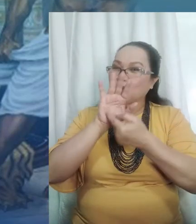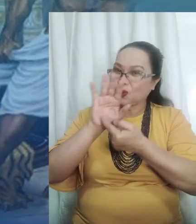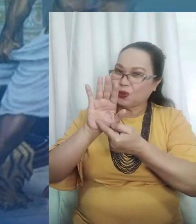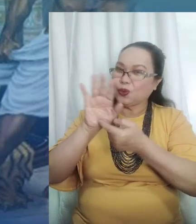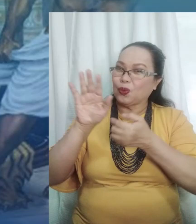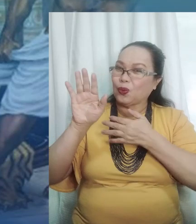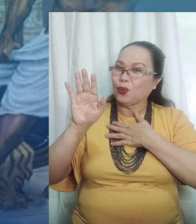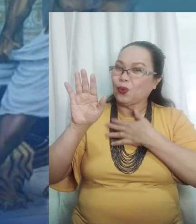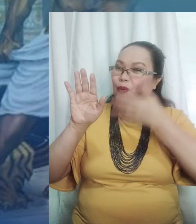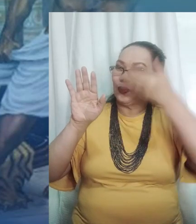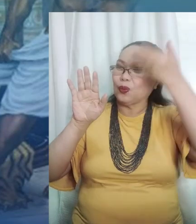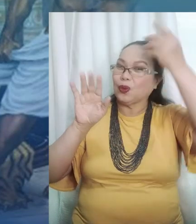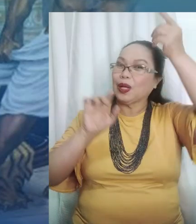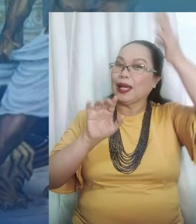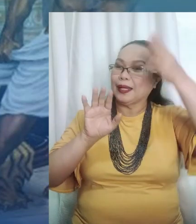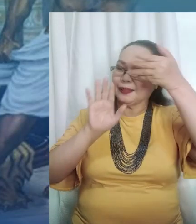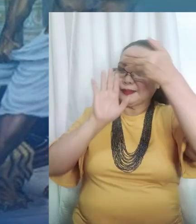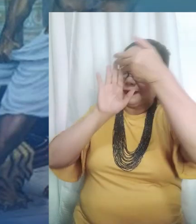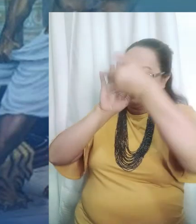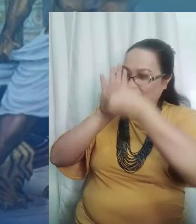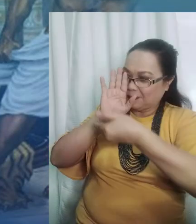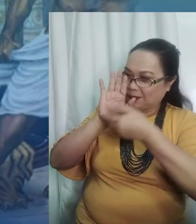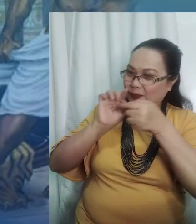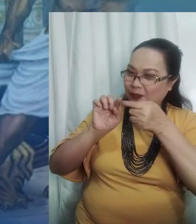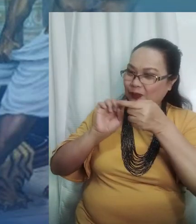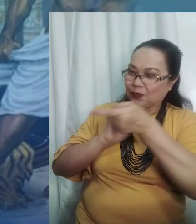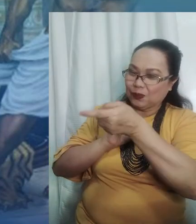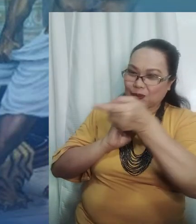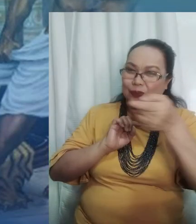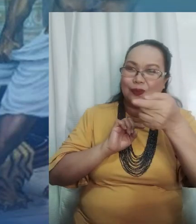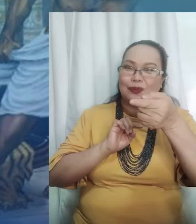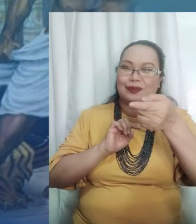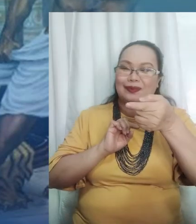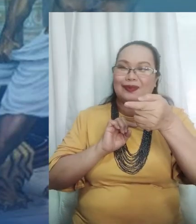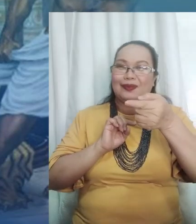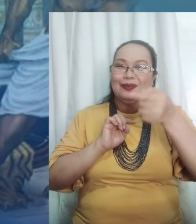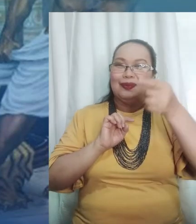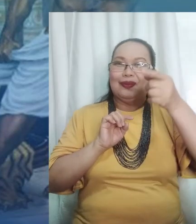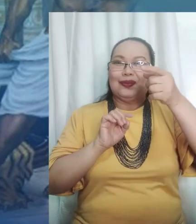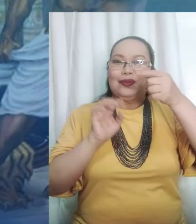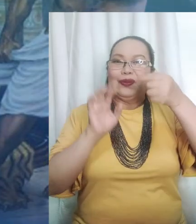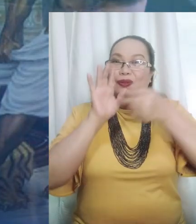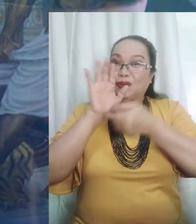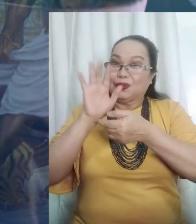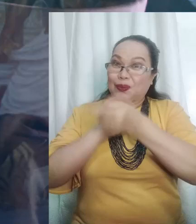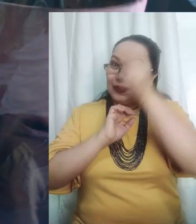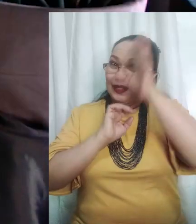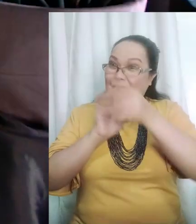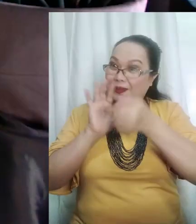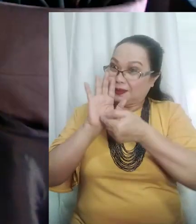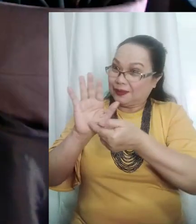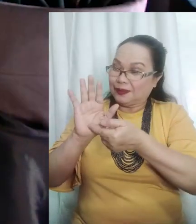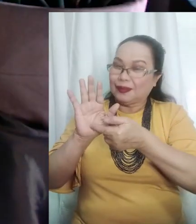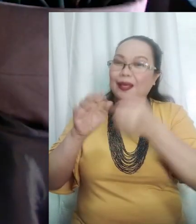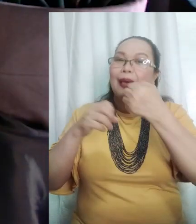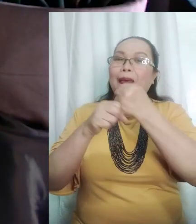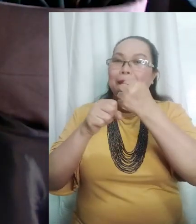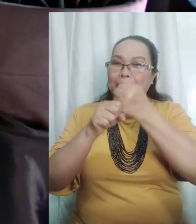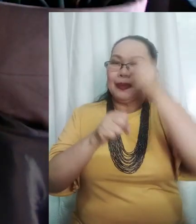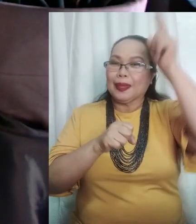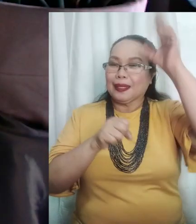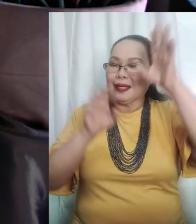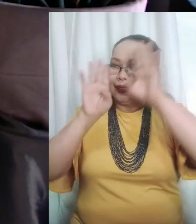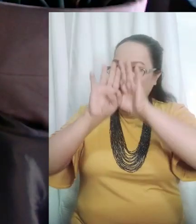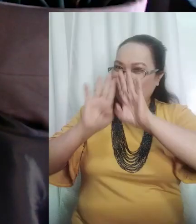show myself to them. Show myself to them. That means make